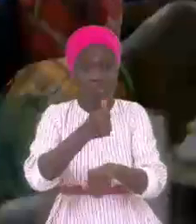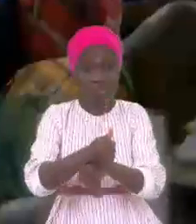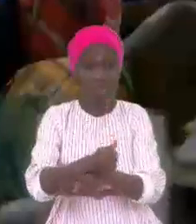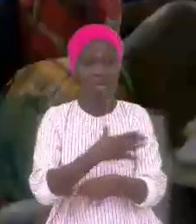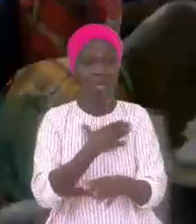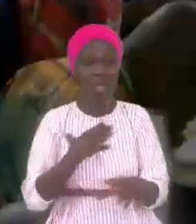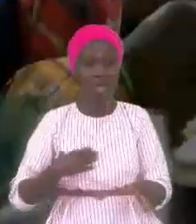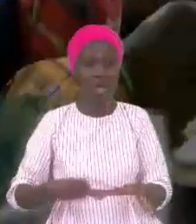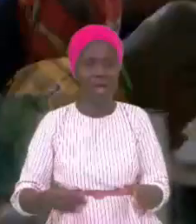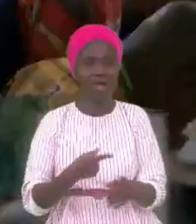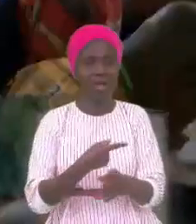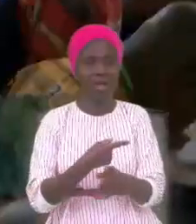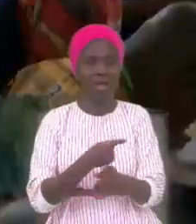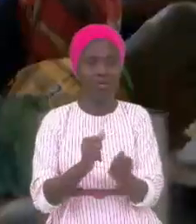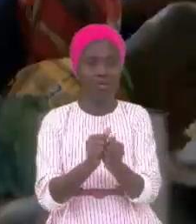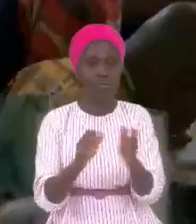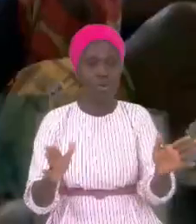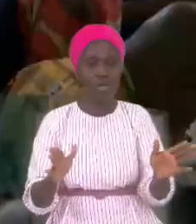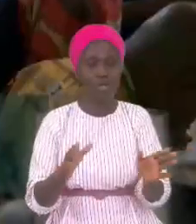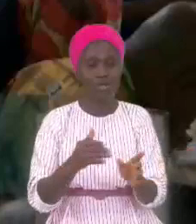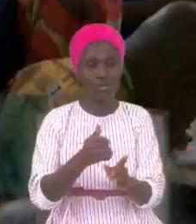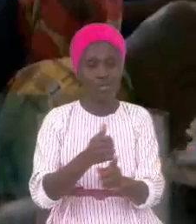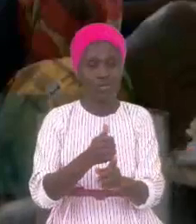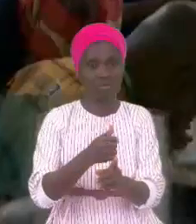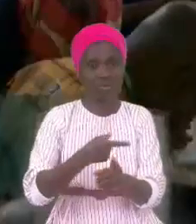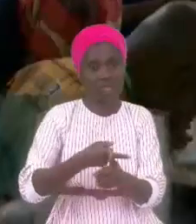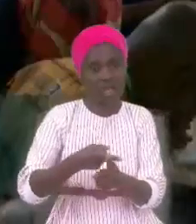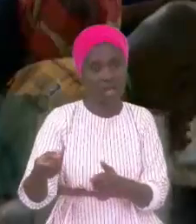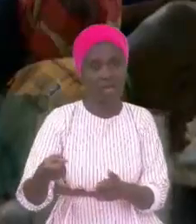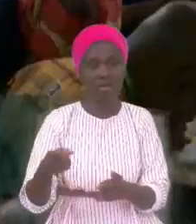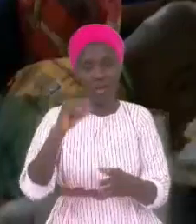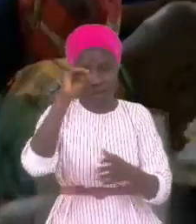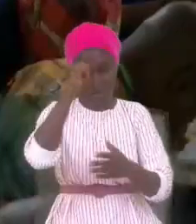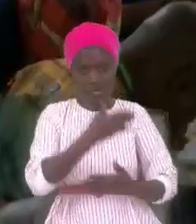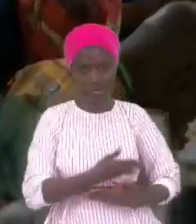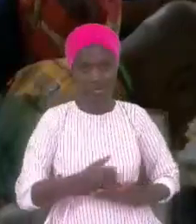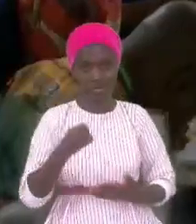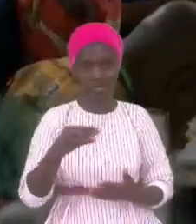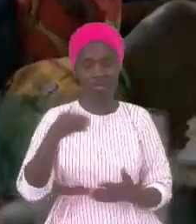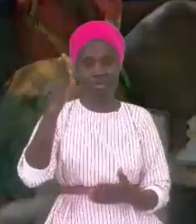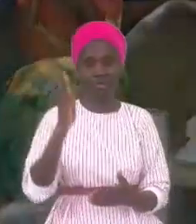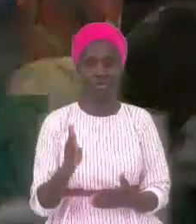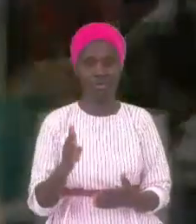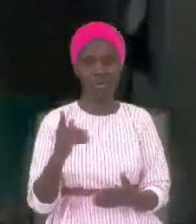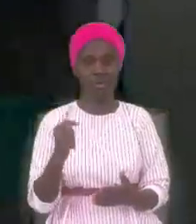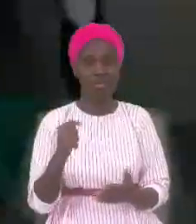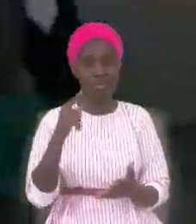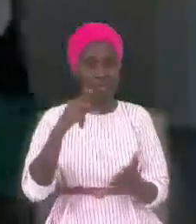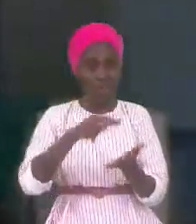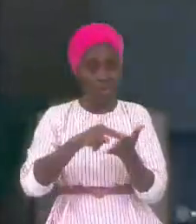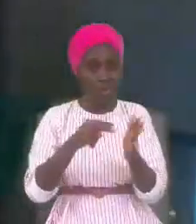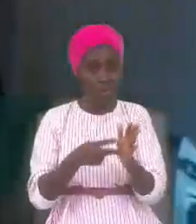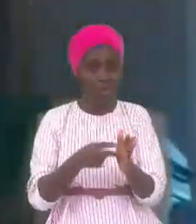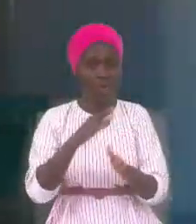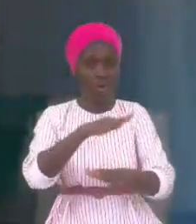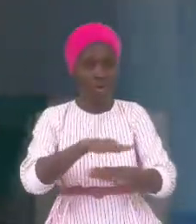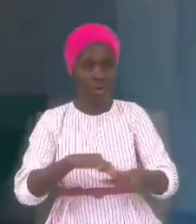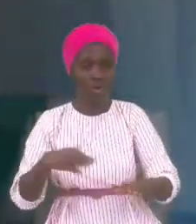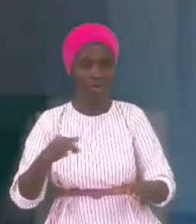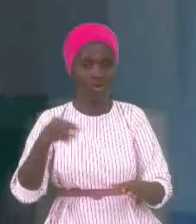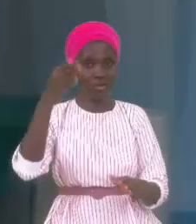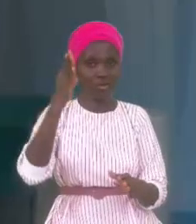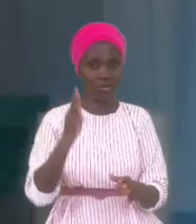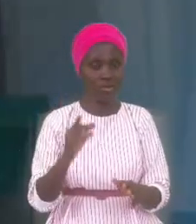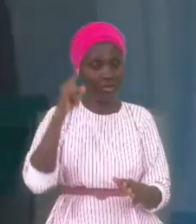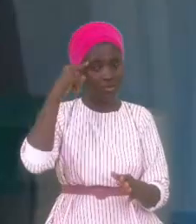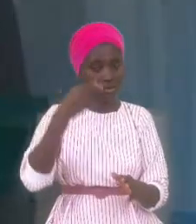know the intention of the Lord for us, the purpose of the Lord for us, the calling of the Lord for us, is not that we'll be